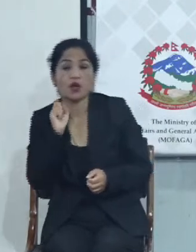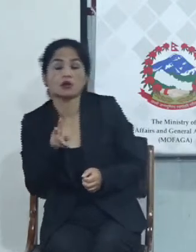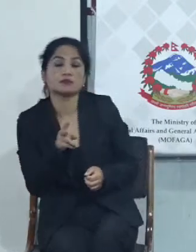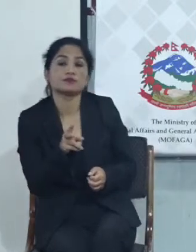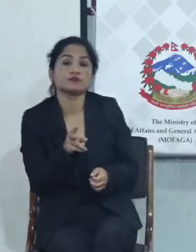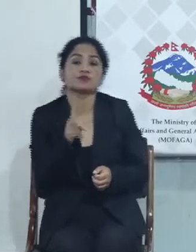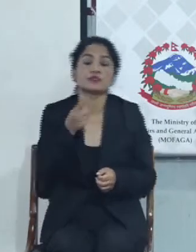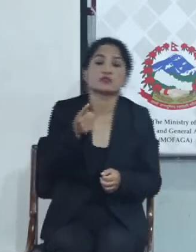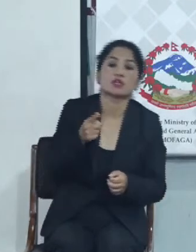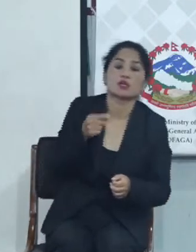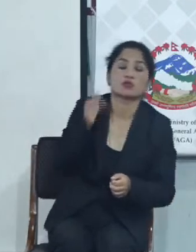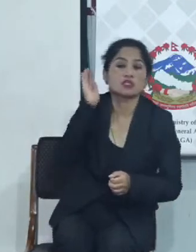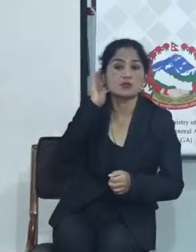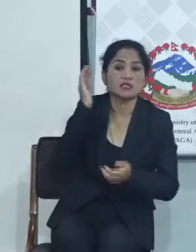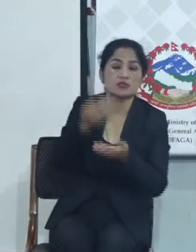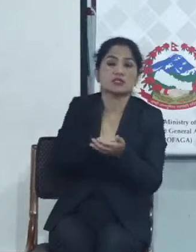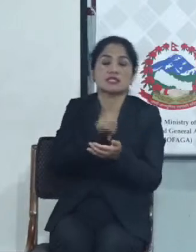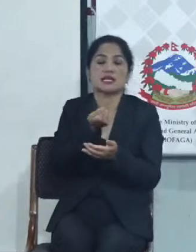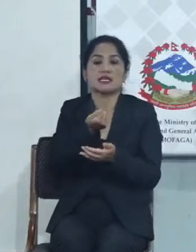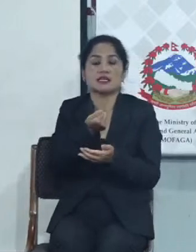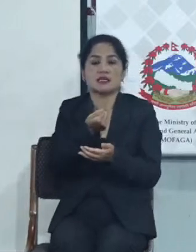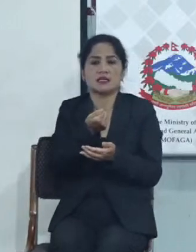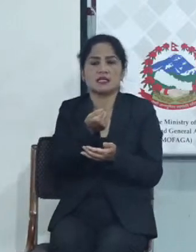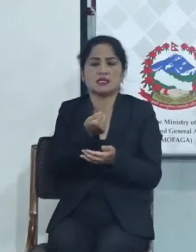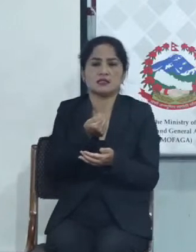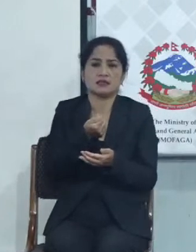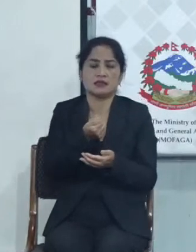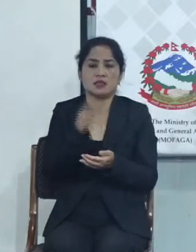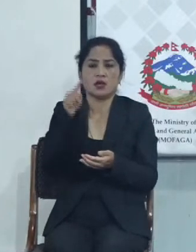that in this blah blah blah blah blah blah,